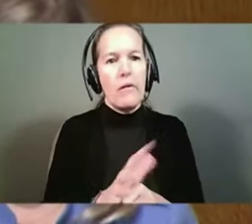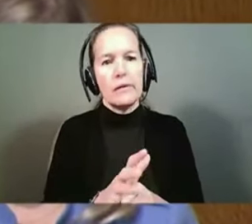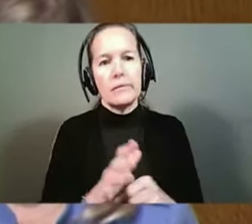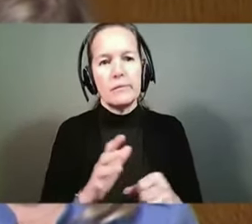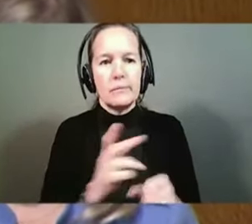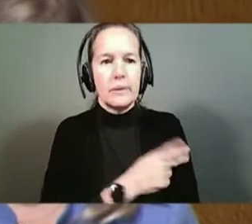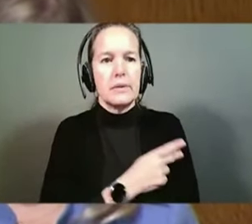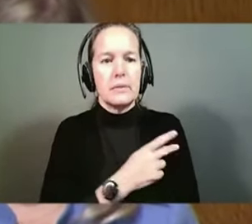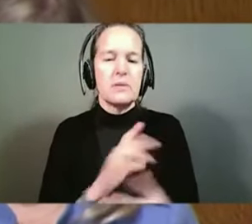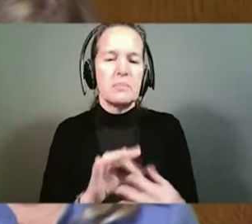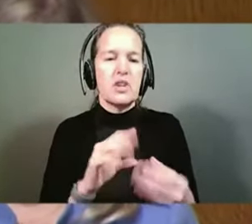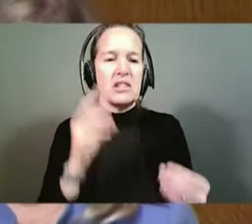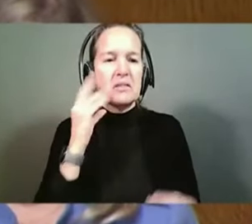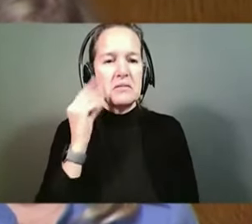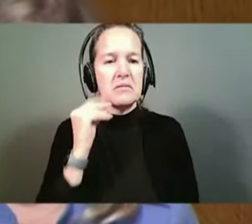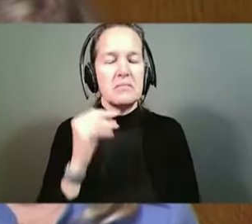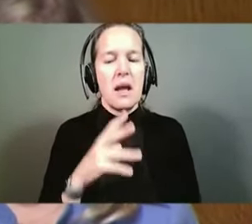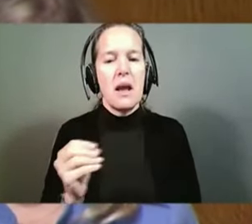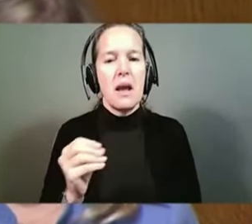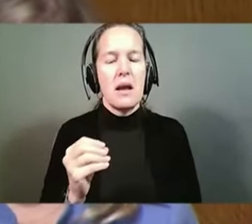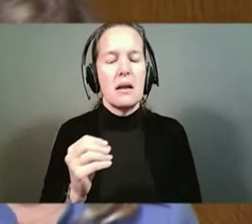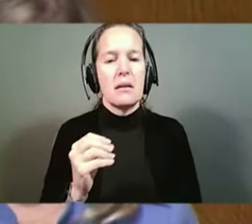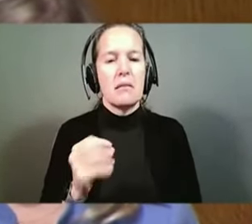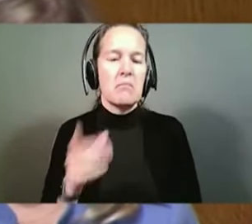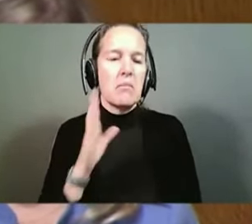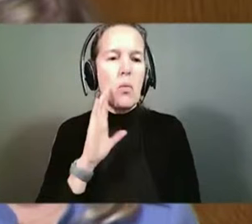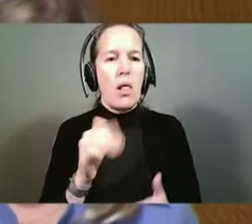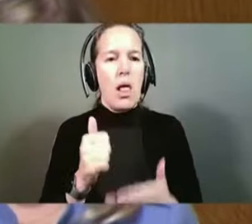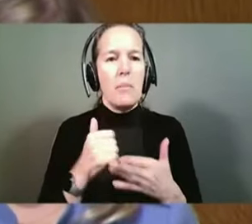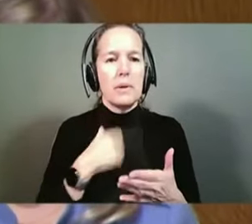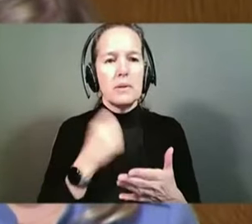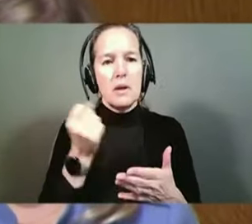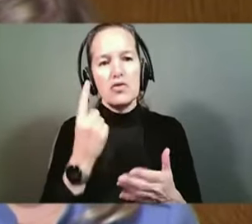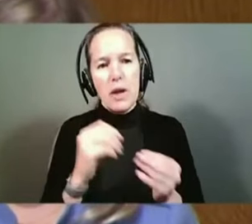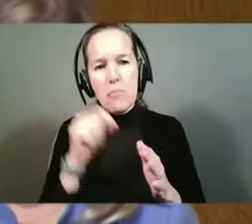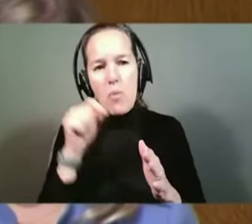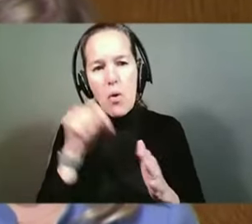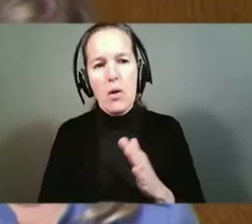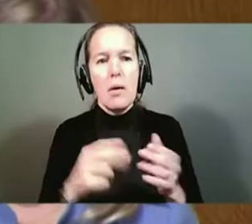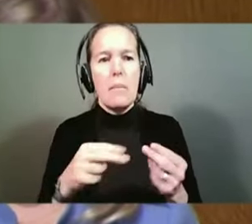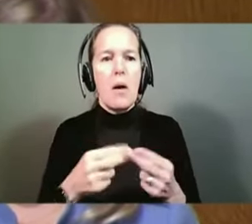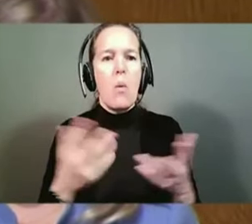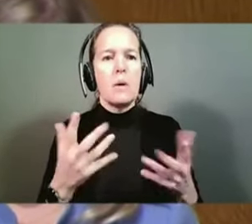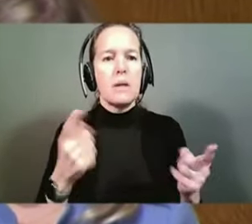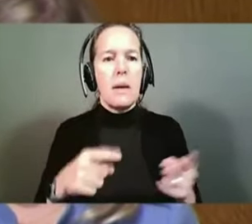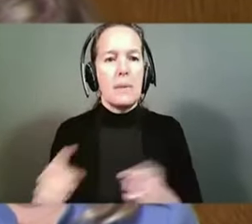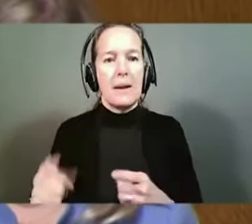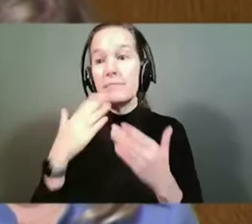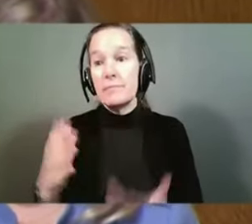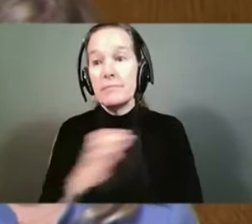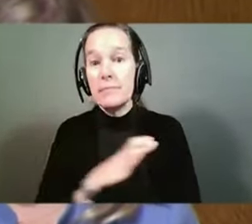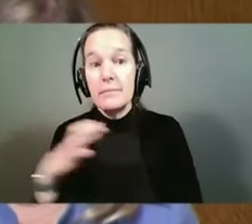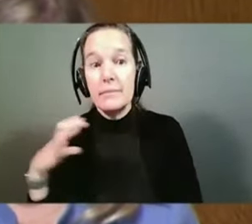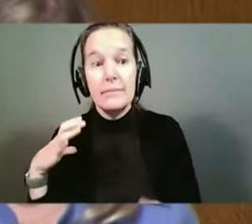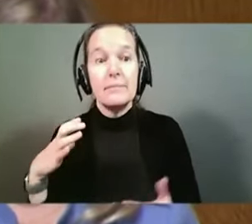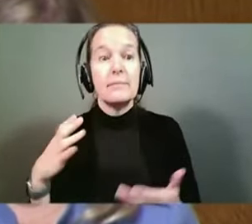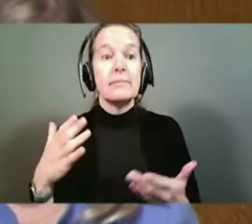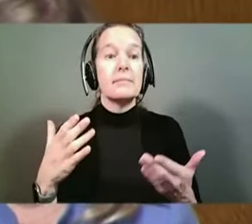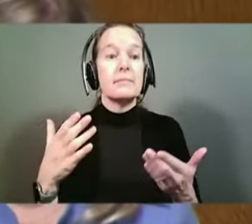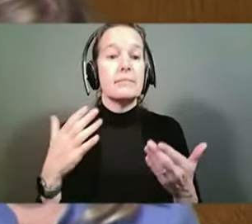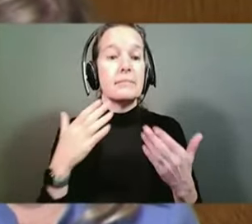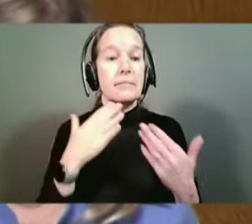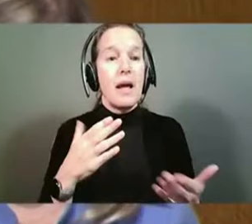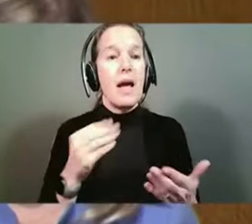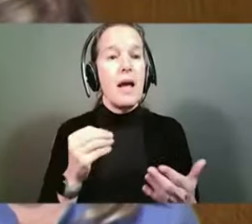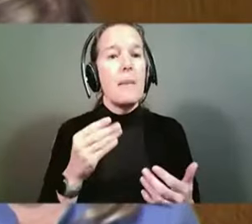illuminate the conversations that we'll be having. I thank you for being here. I thank the committee for examining it. And Mr. Chairman,